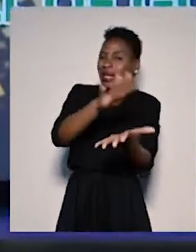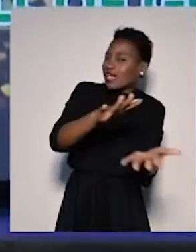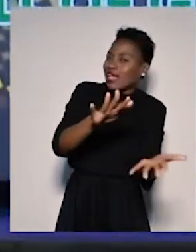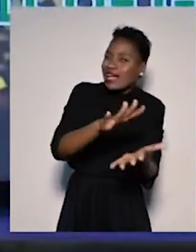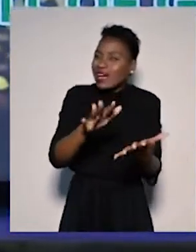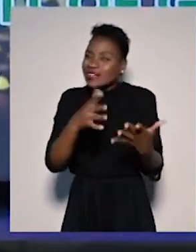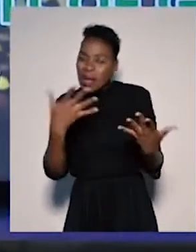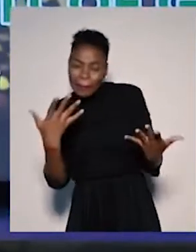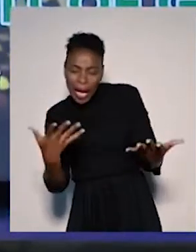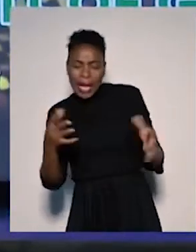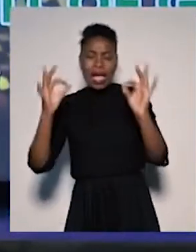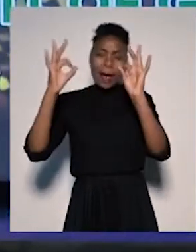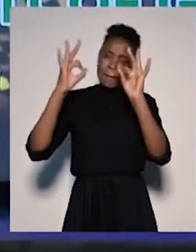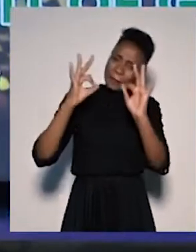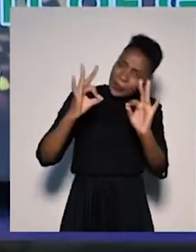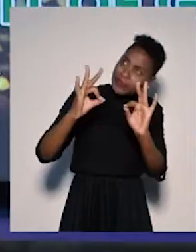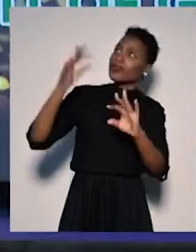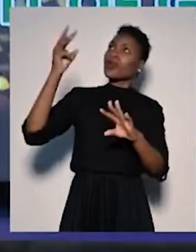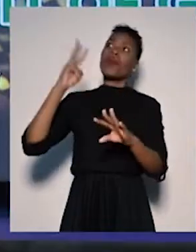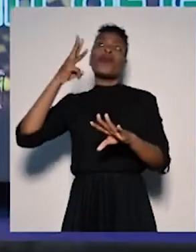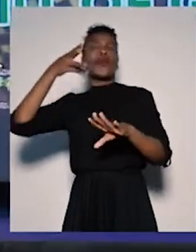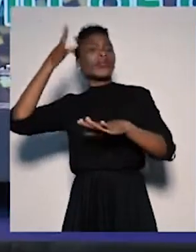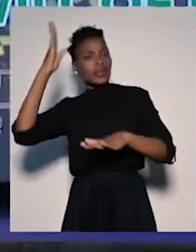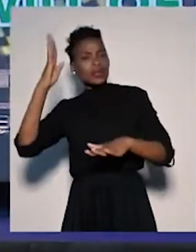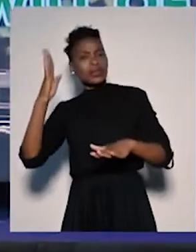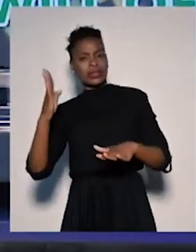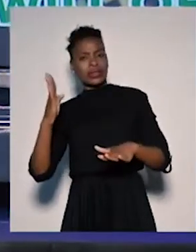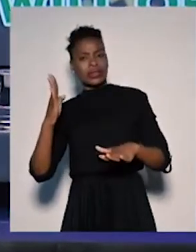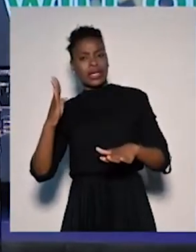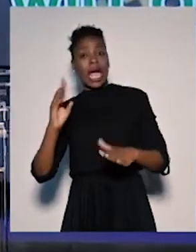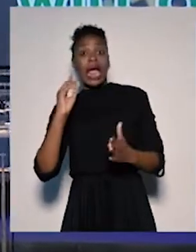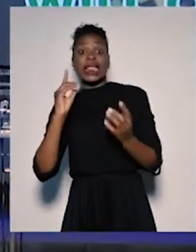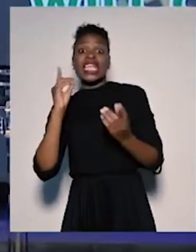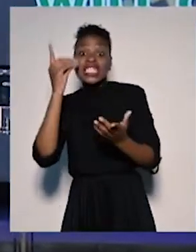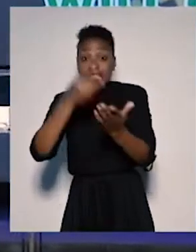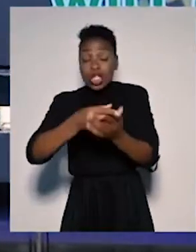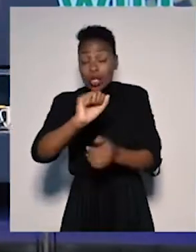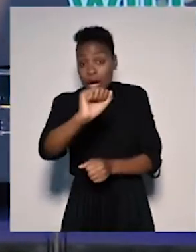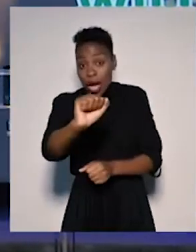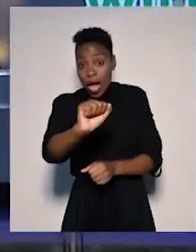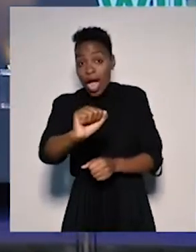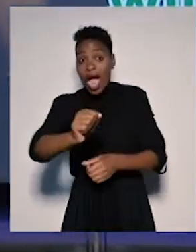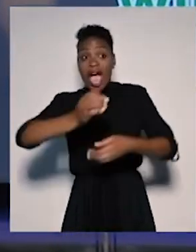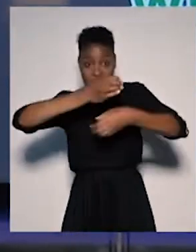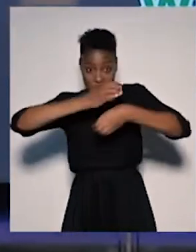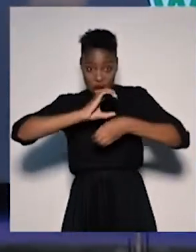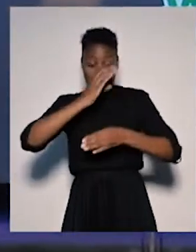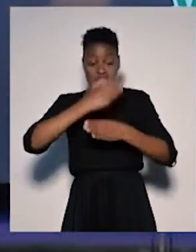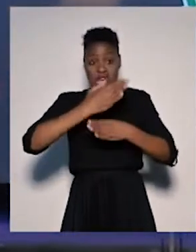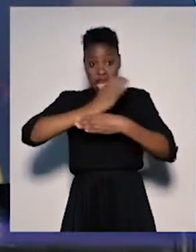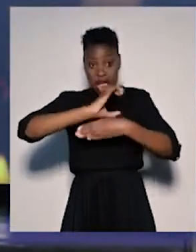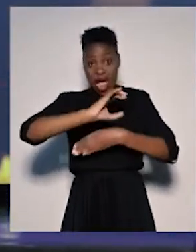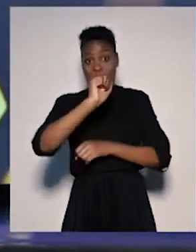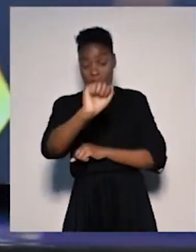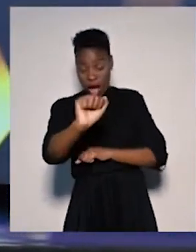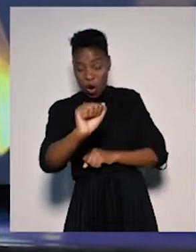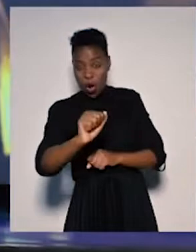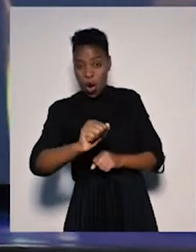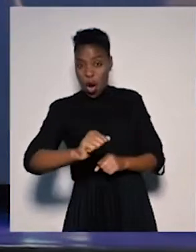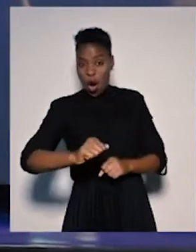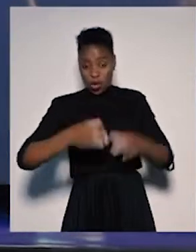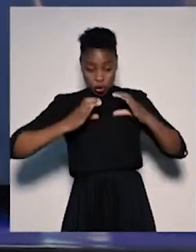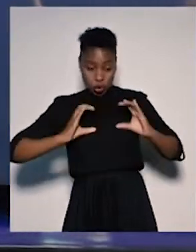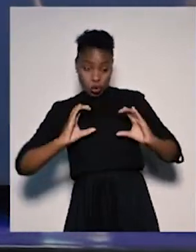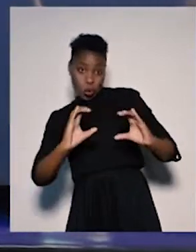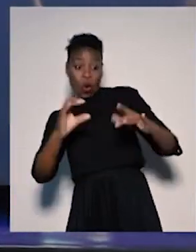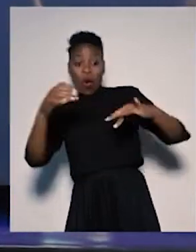the perfect will of God. It should be that in your decisions, in your career right now, in the choice of someone, oh,